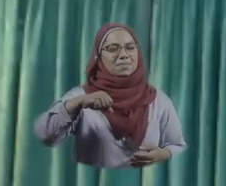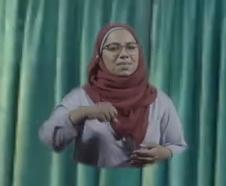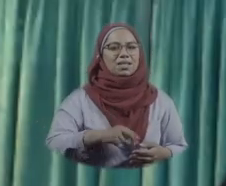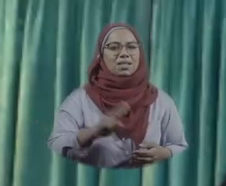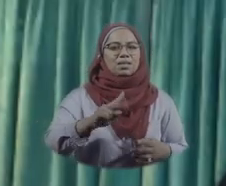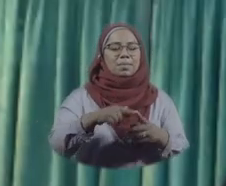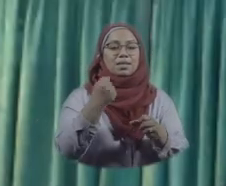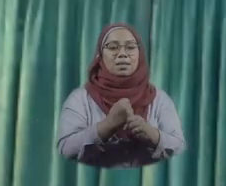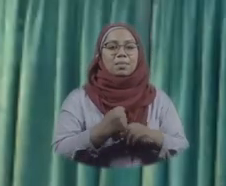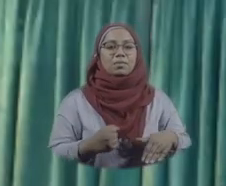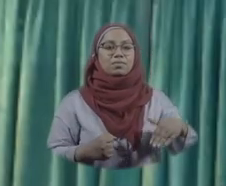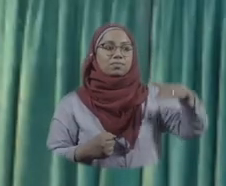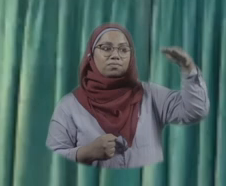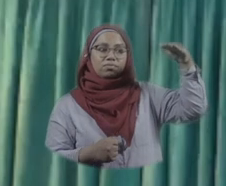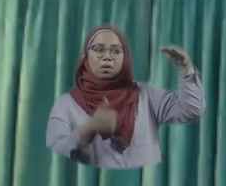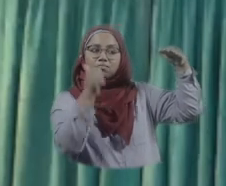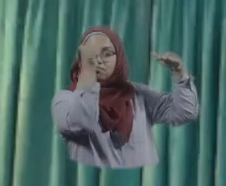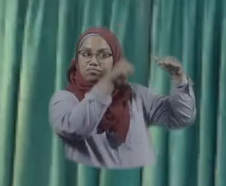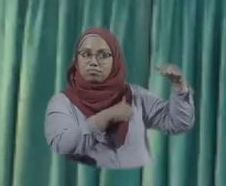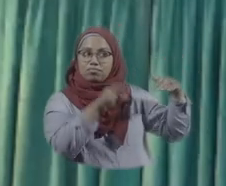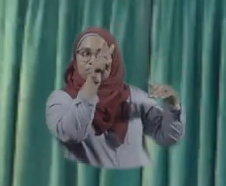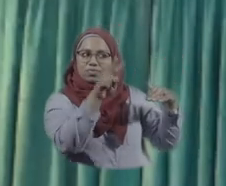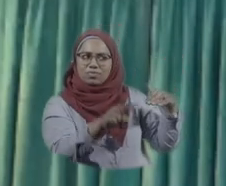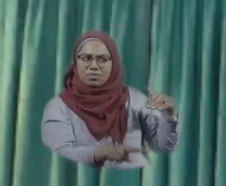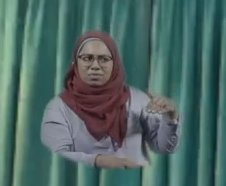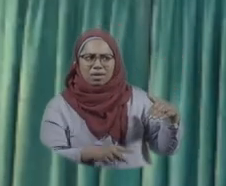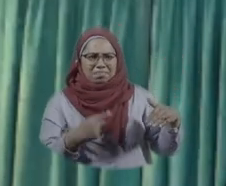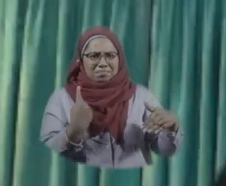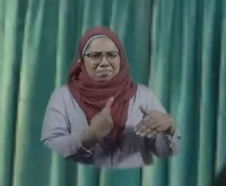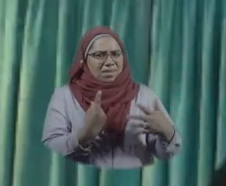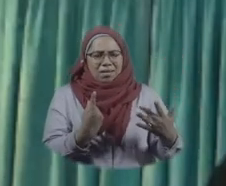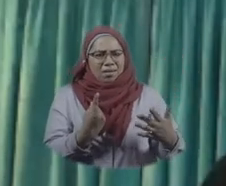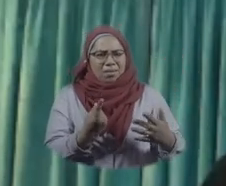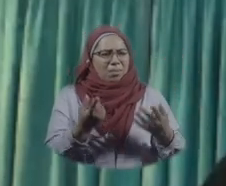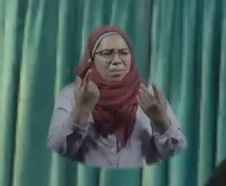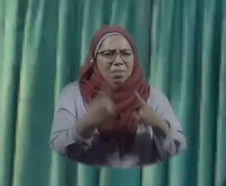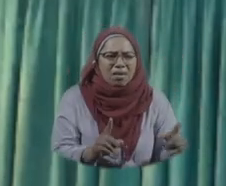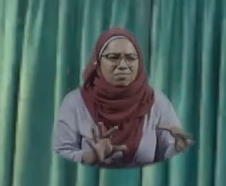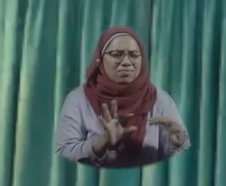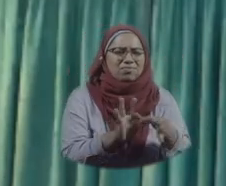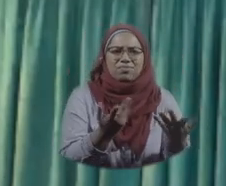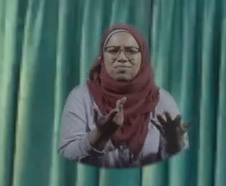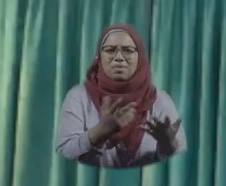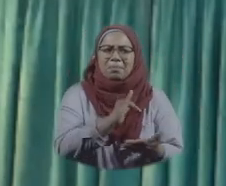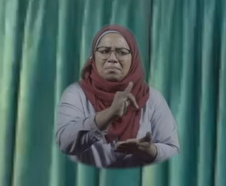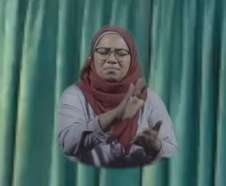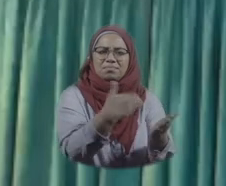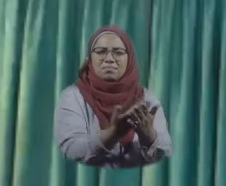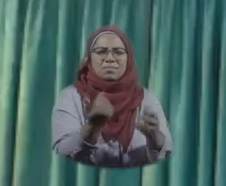Yeah, height, good looks, single, so yeah, why does it matter though? I